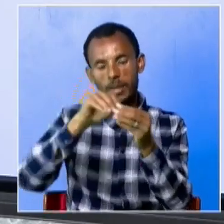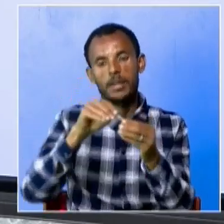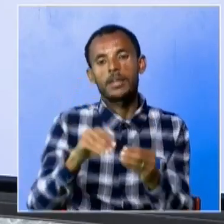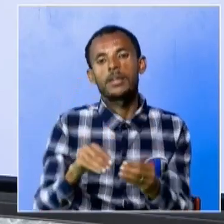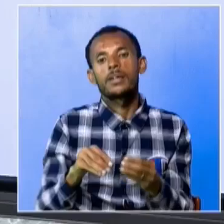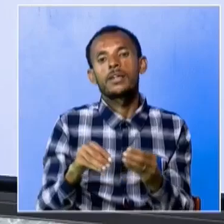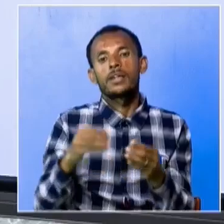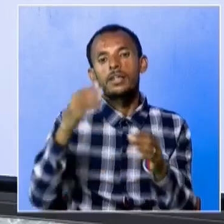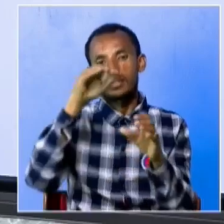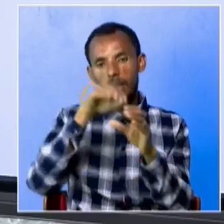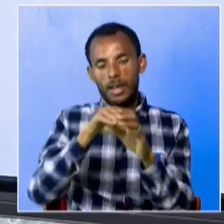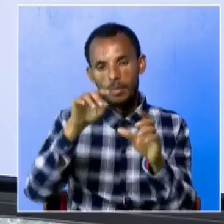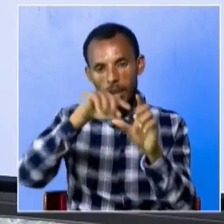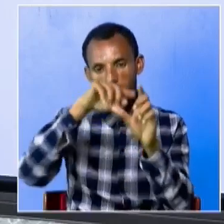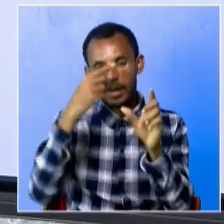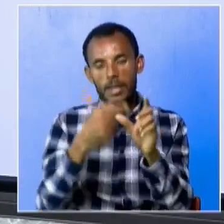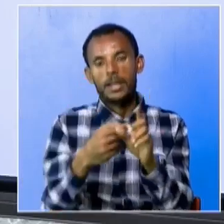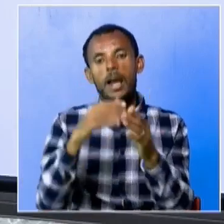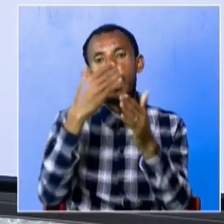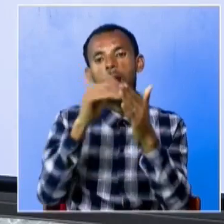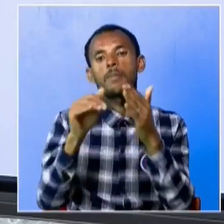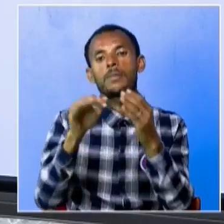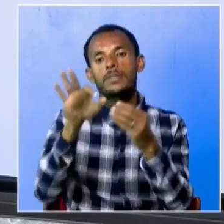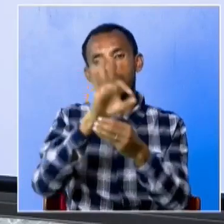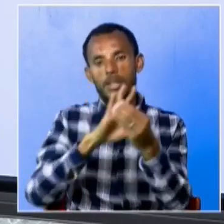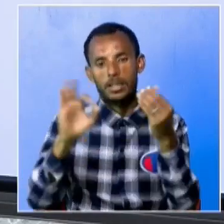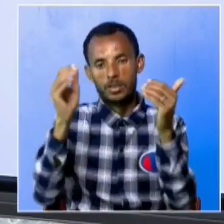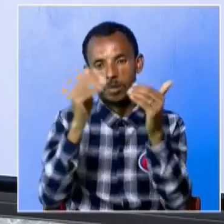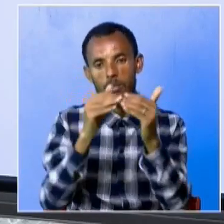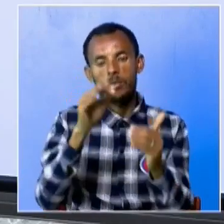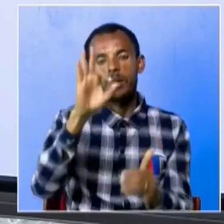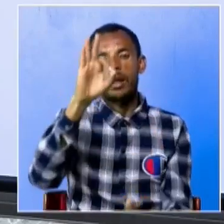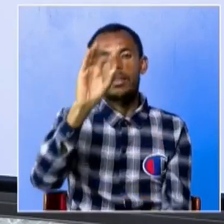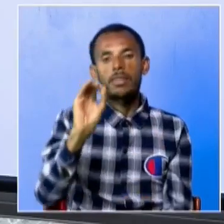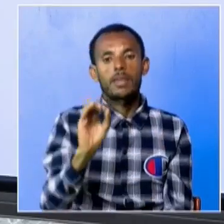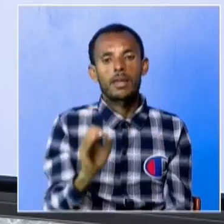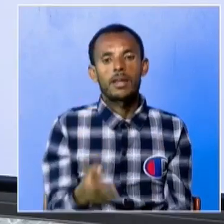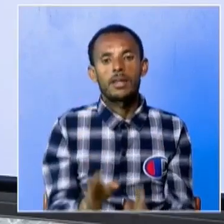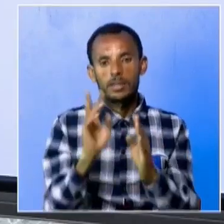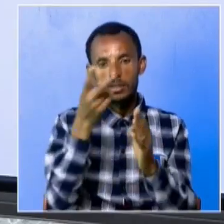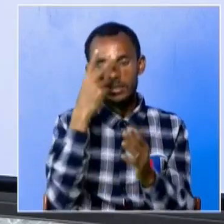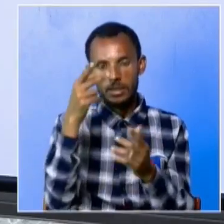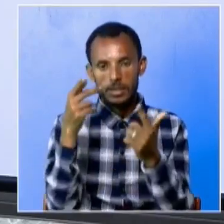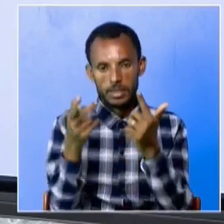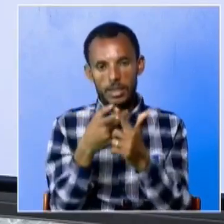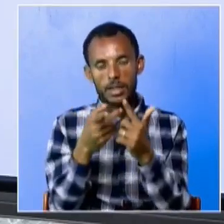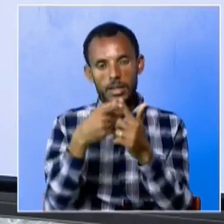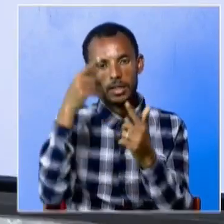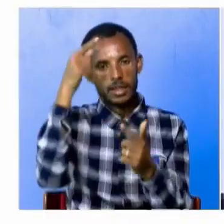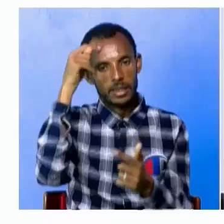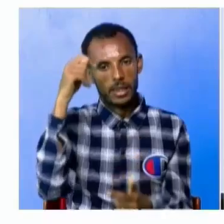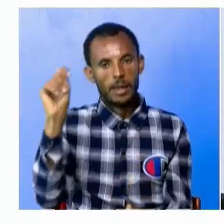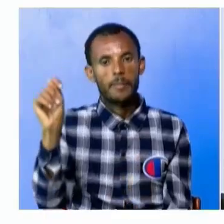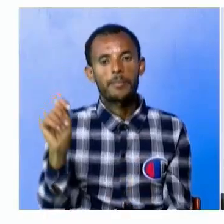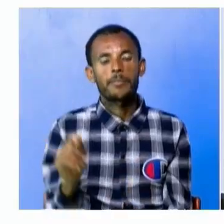an inscribed angle subtended by a semicircle is 90 degrees, okay? So let's see the second theorem.